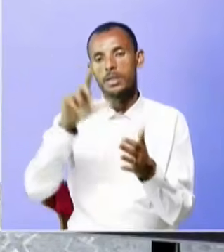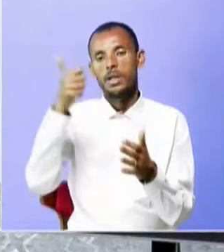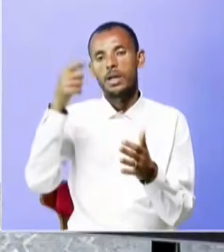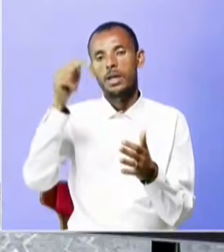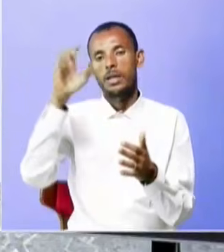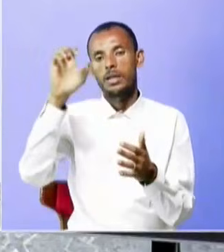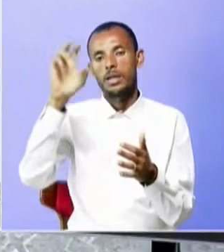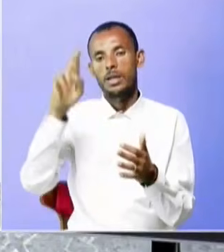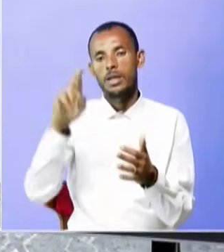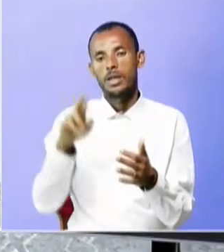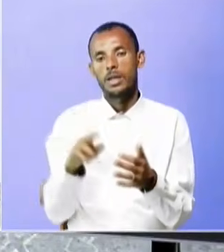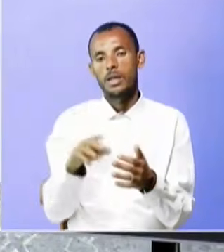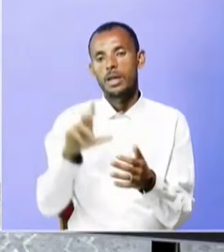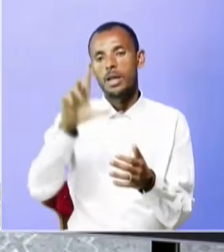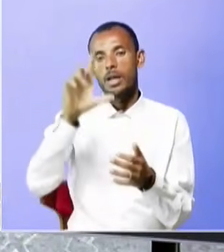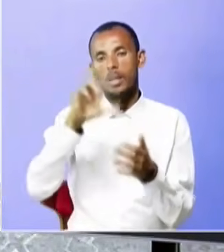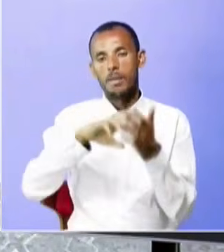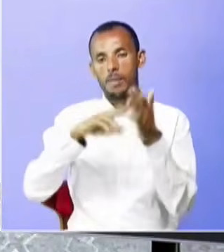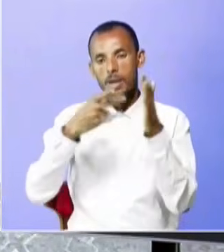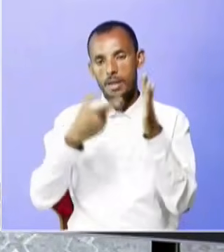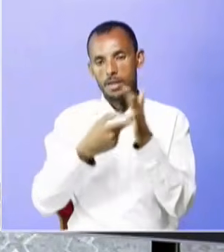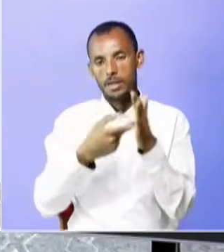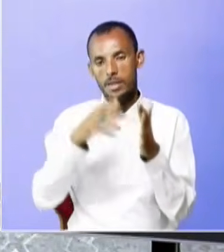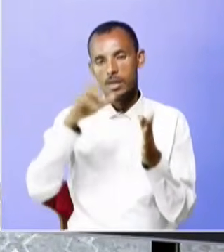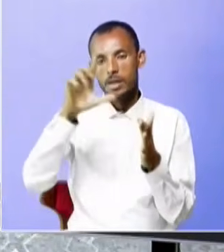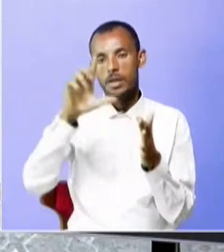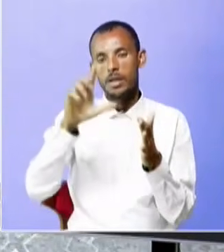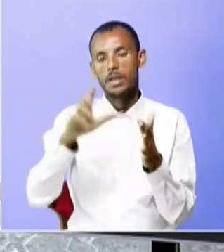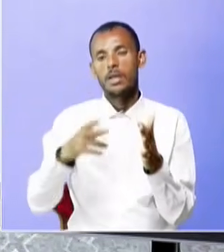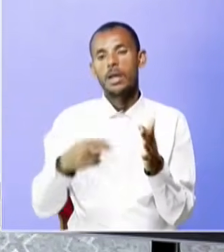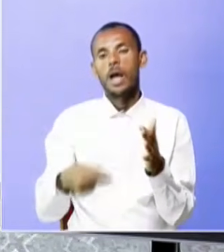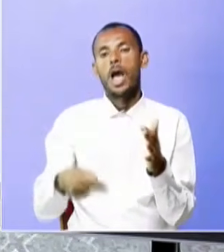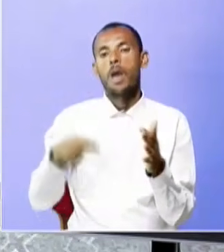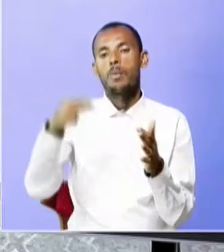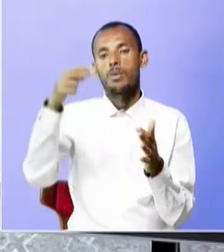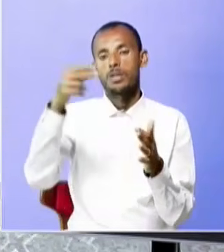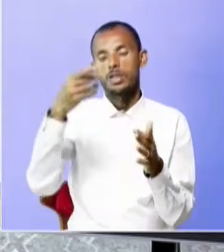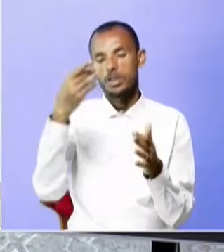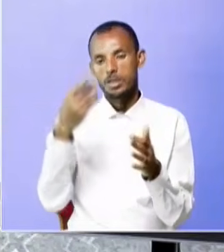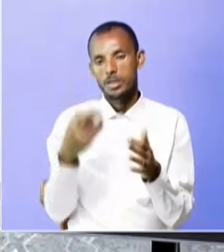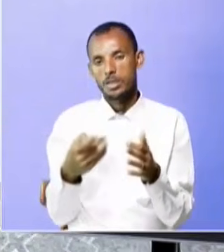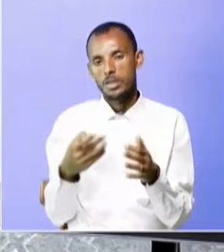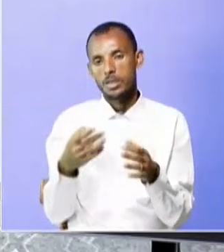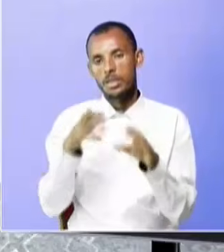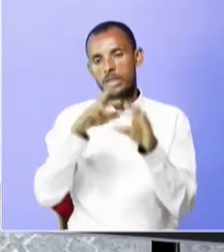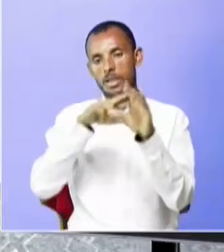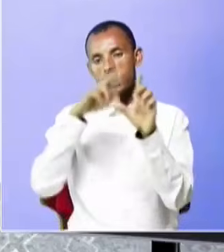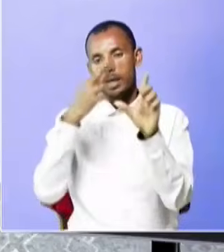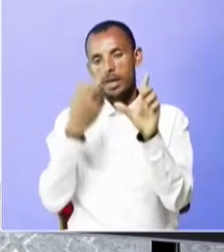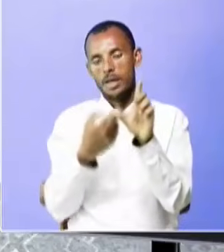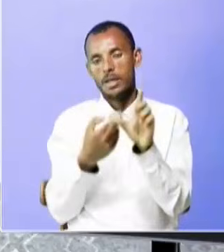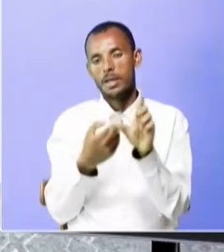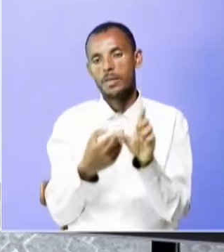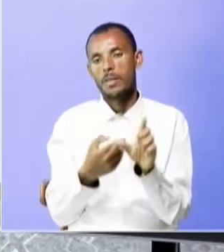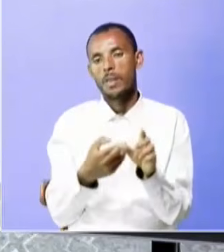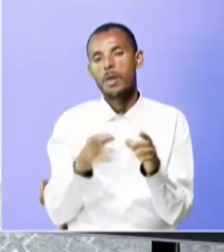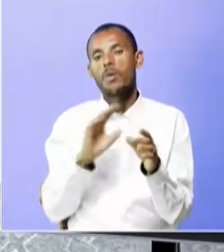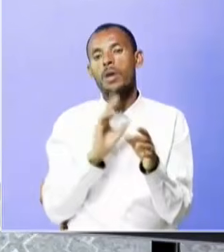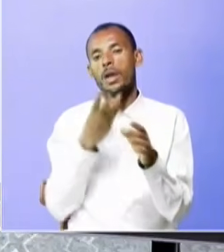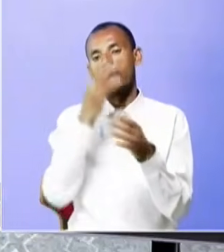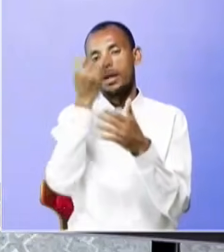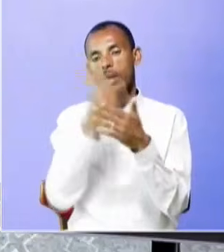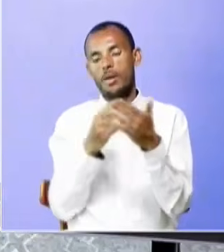L will be the hypotenuse for the right angle triangle that we have constructed